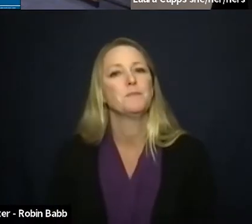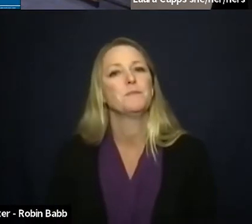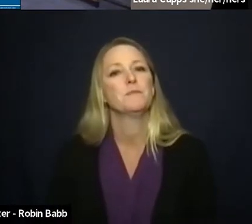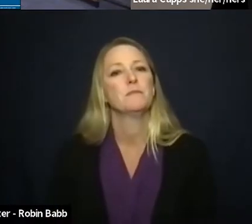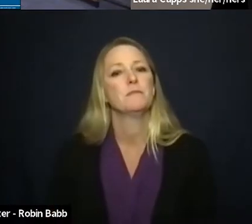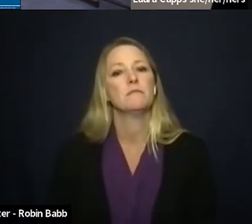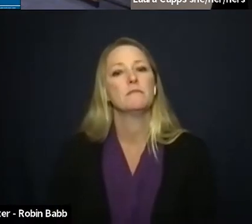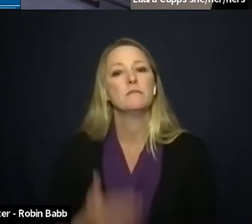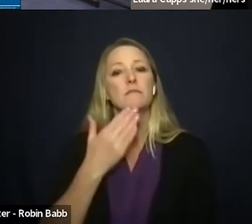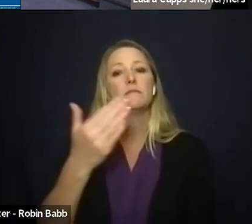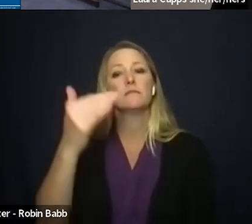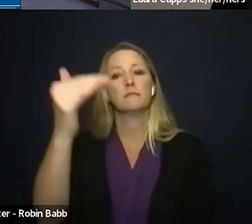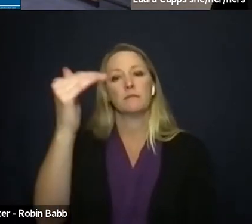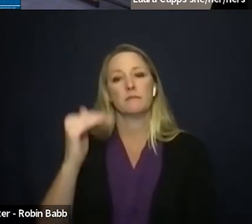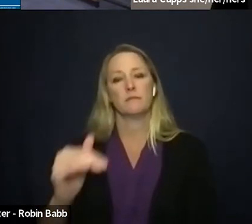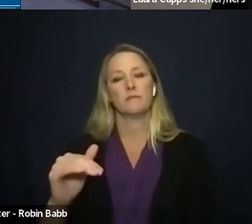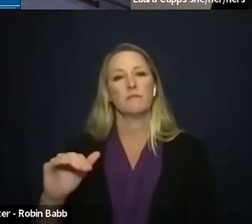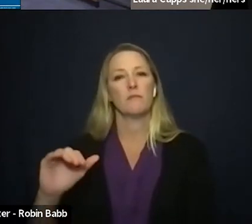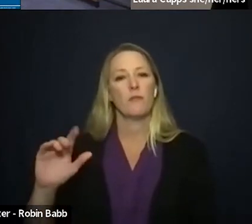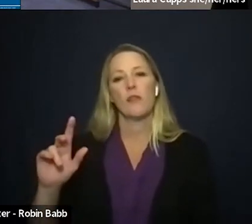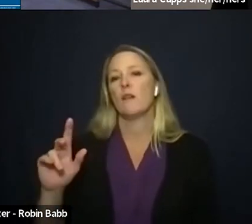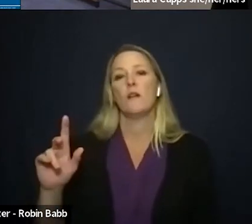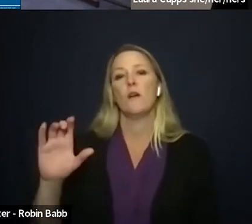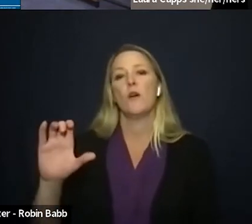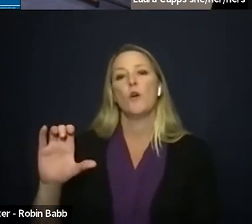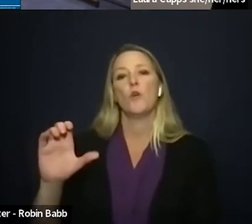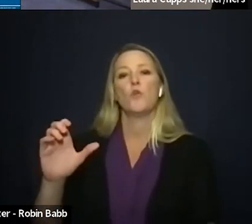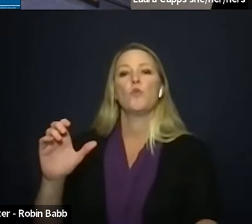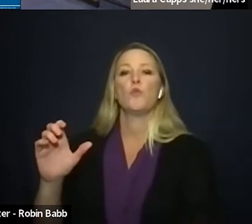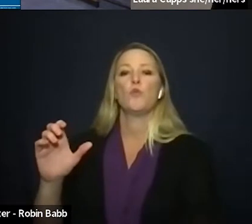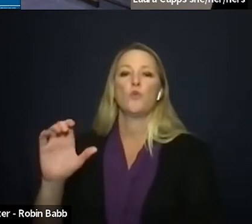thank you next speaker is christian alonso